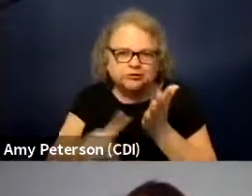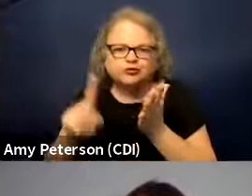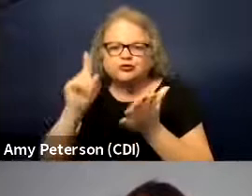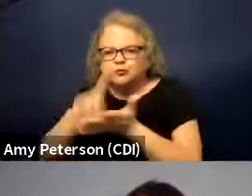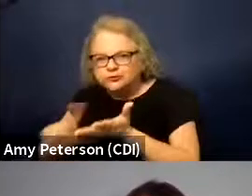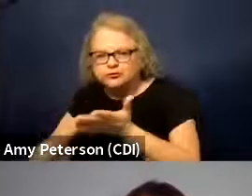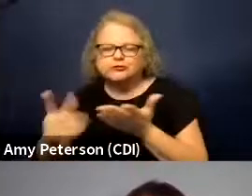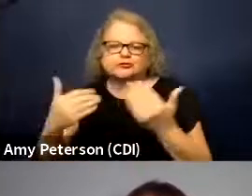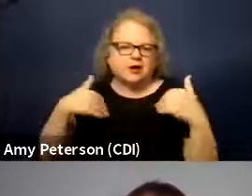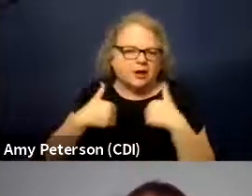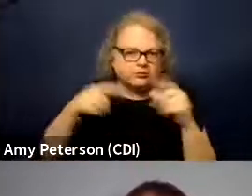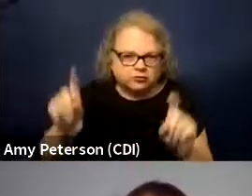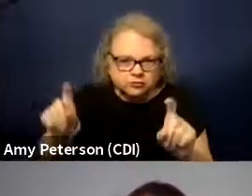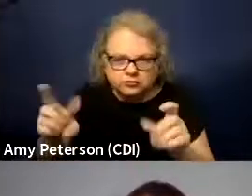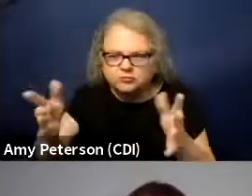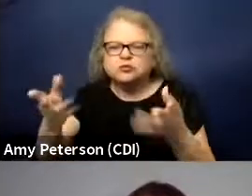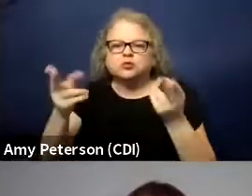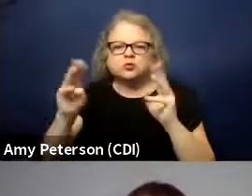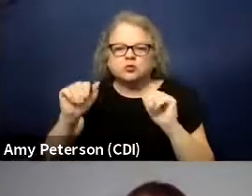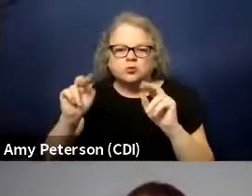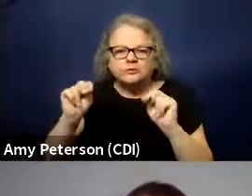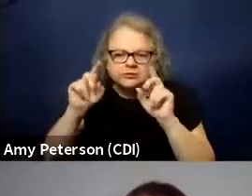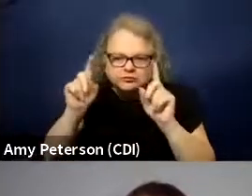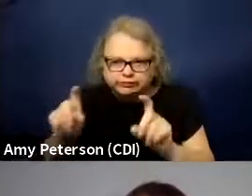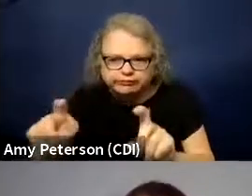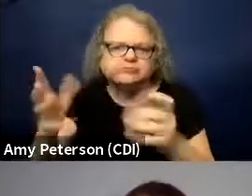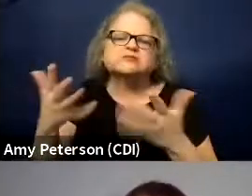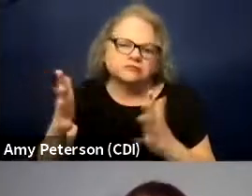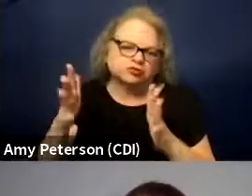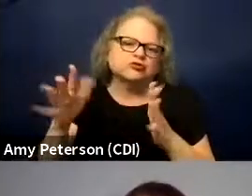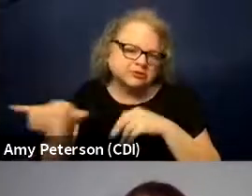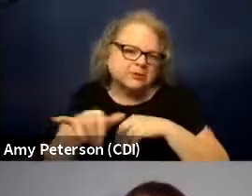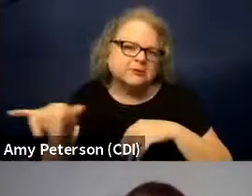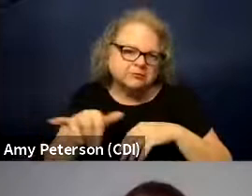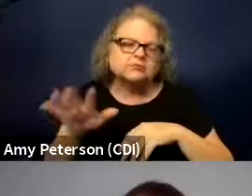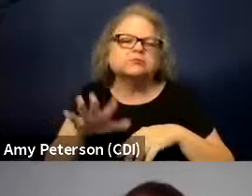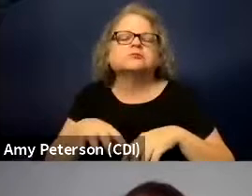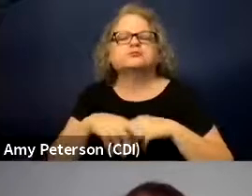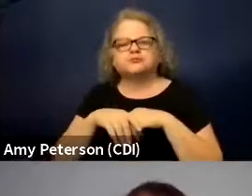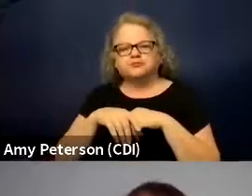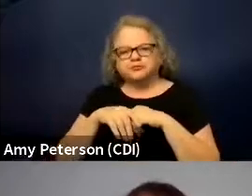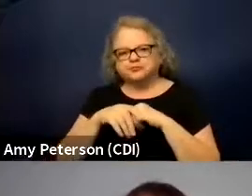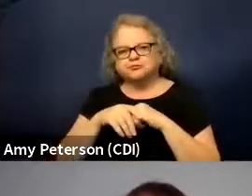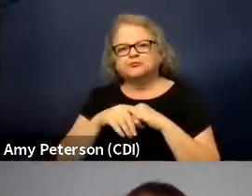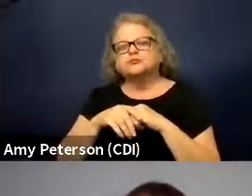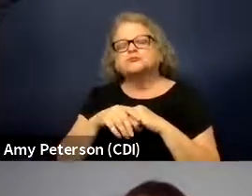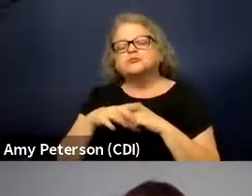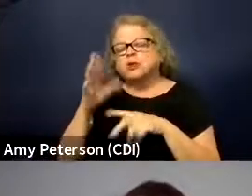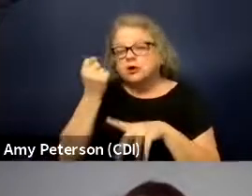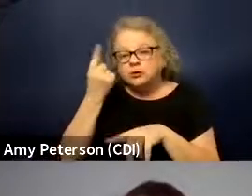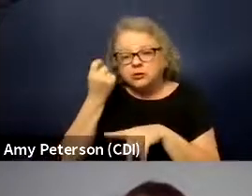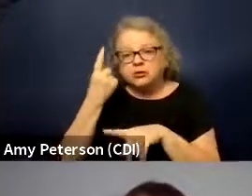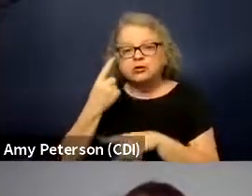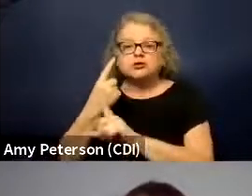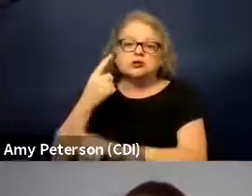human studies. The only difference between an EUA and full approval is the amount of